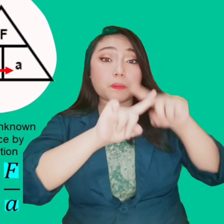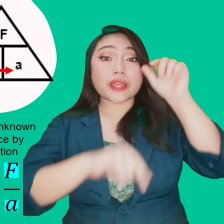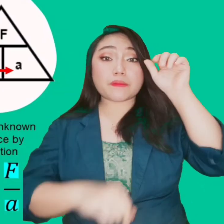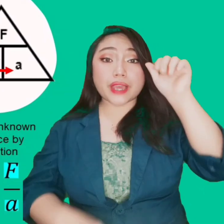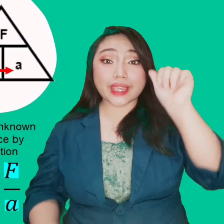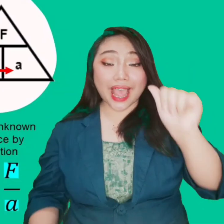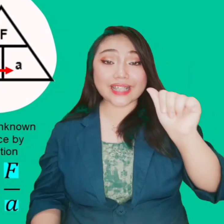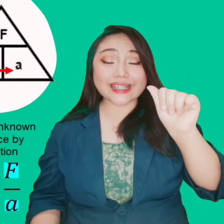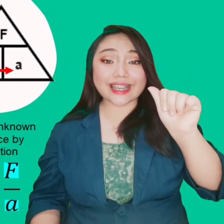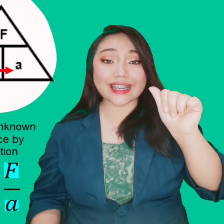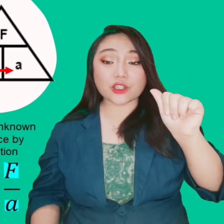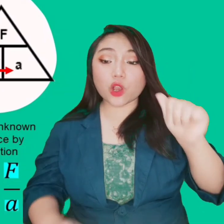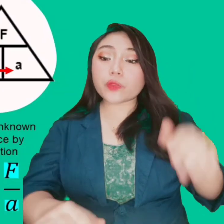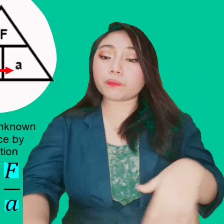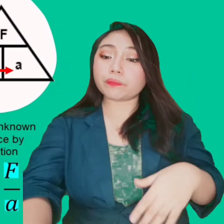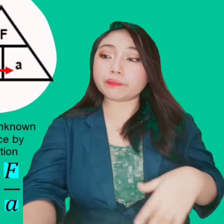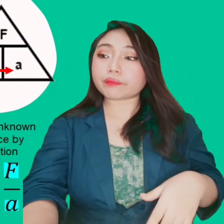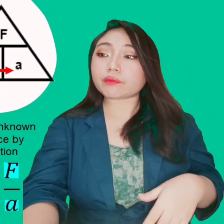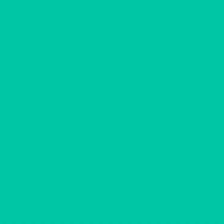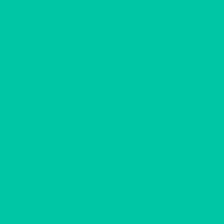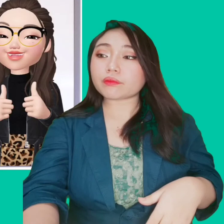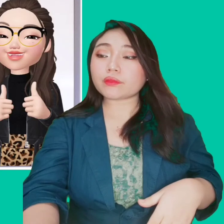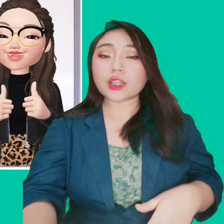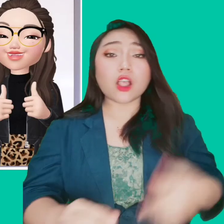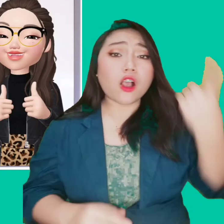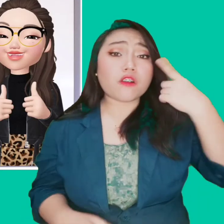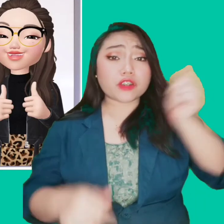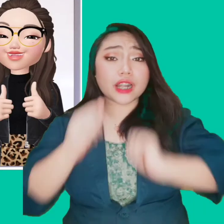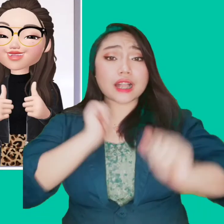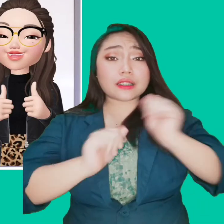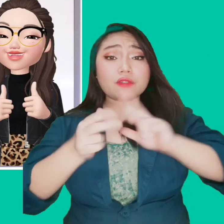M multiplied by A.